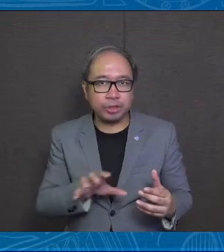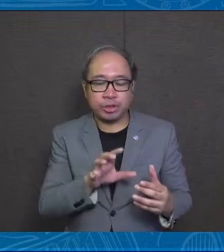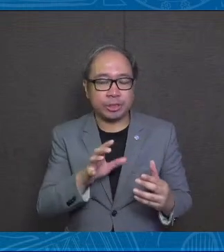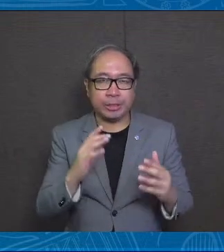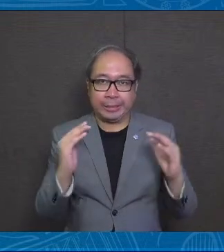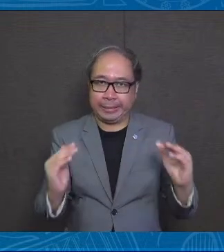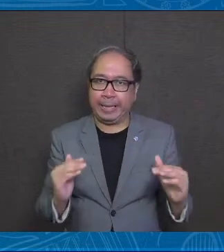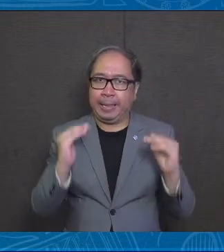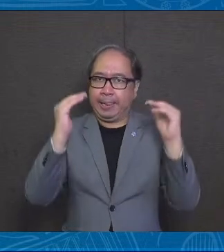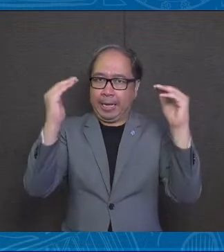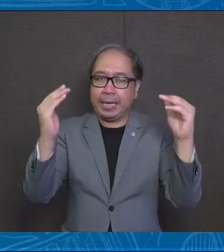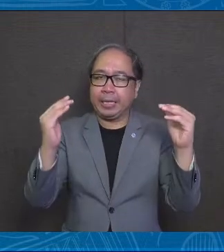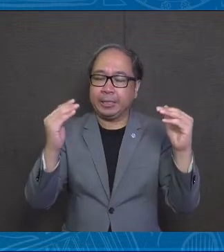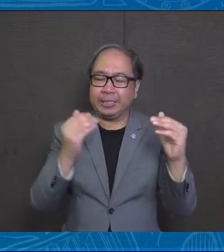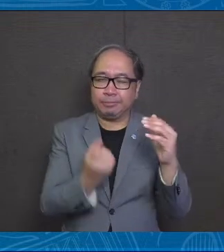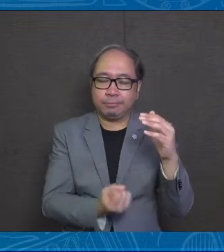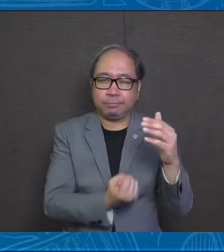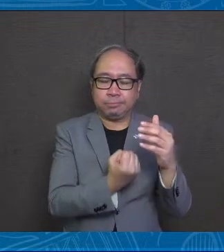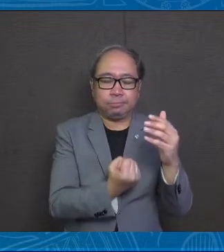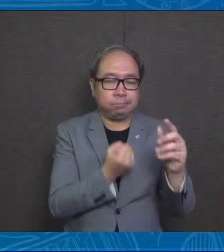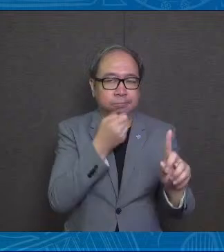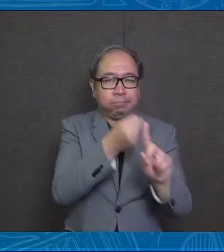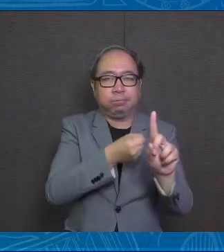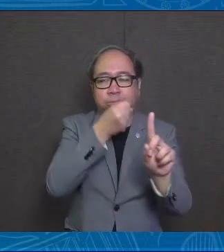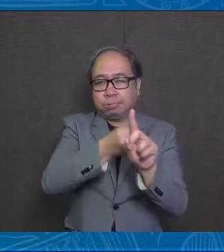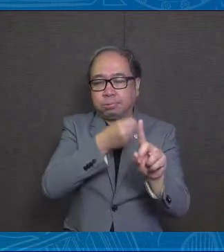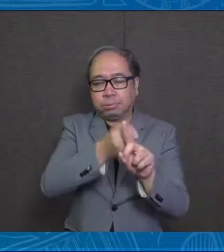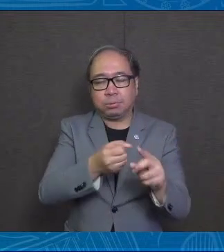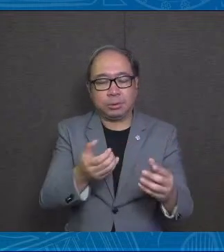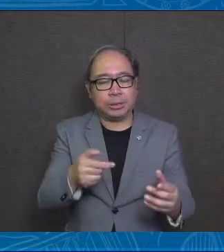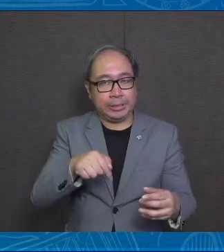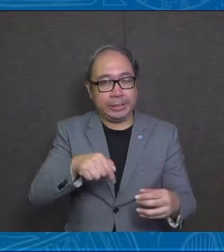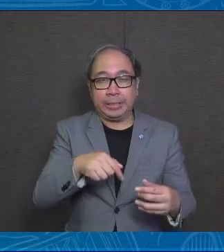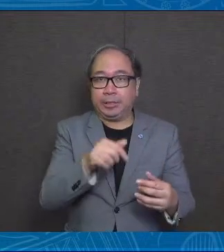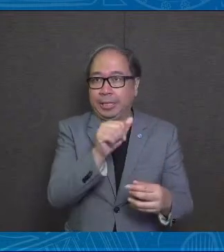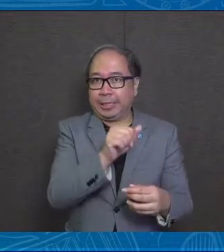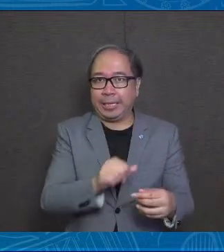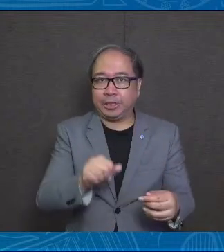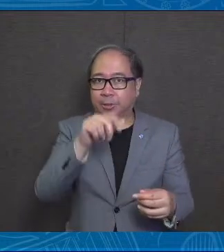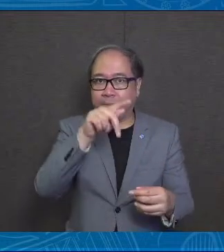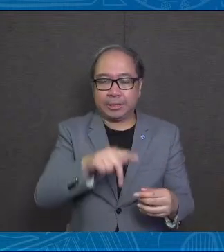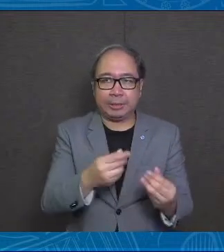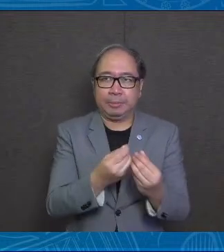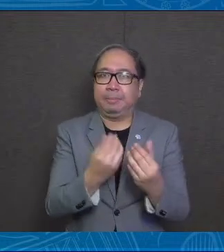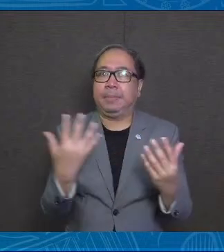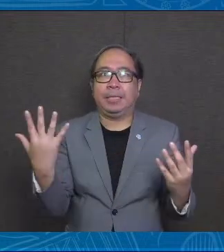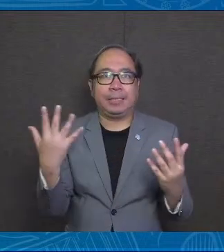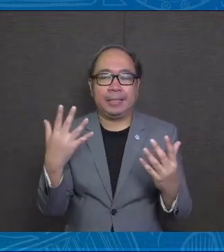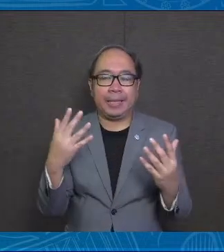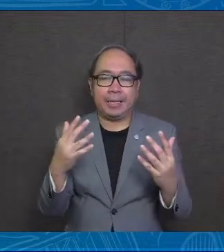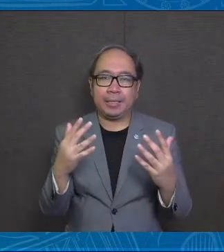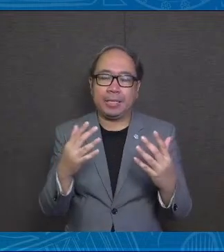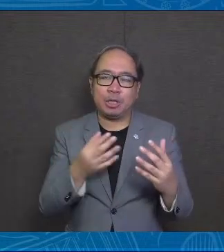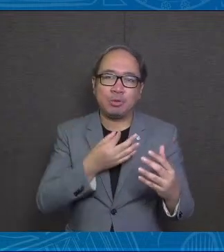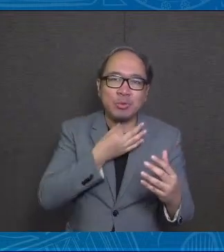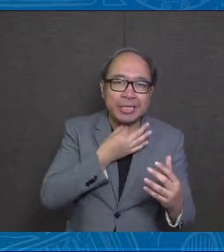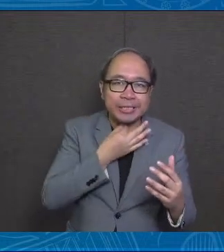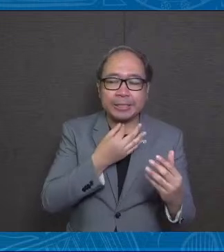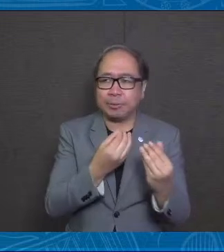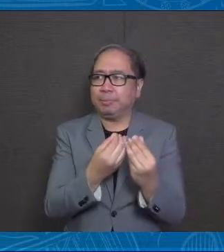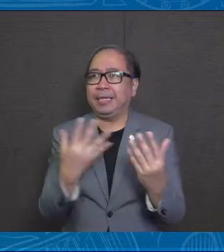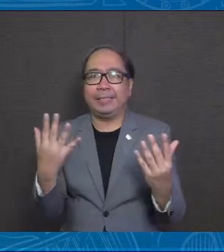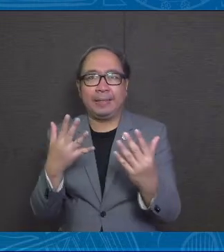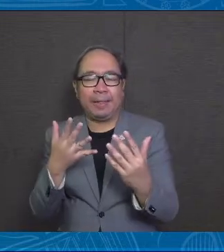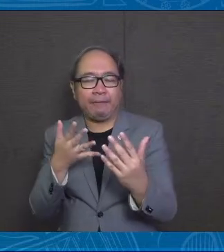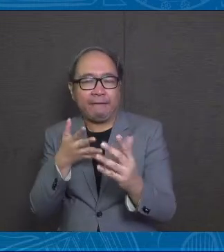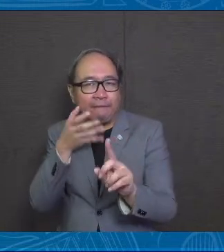The Pacific Asia region is particularly vulnerable to the different risks, the different vulnerabilities, but not only that, but